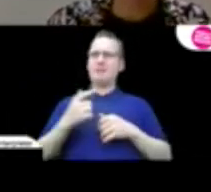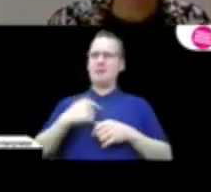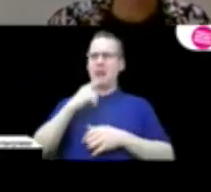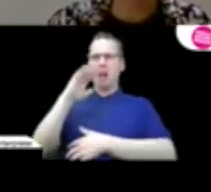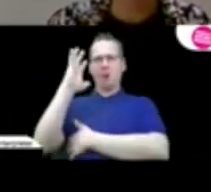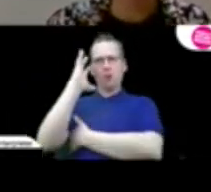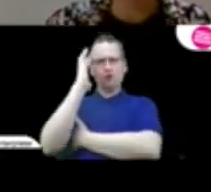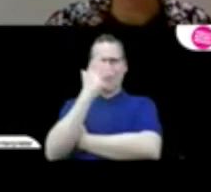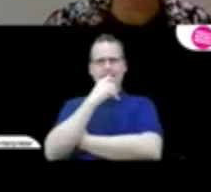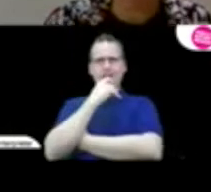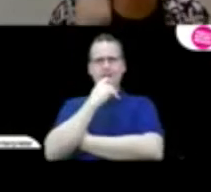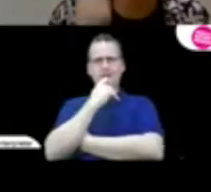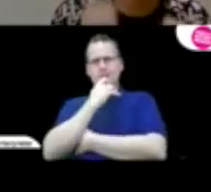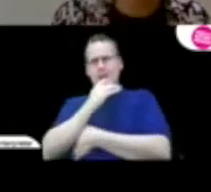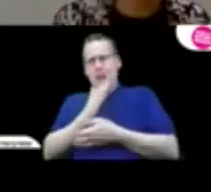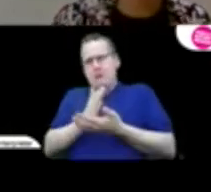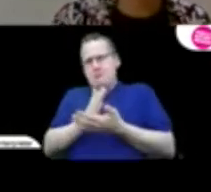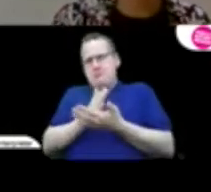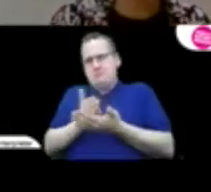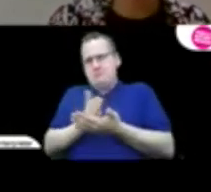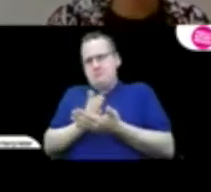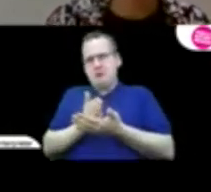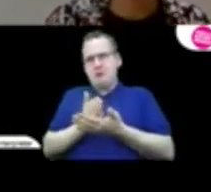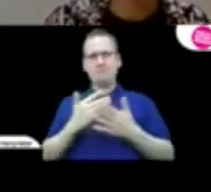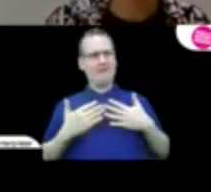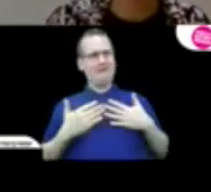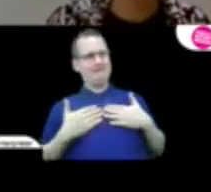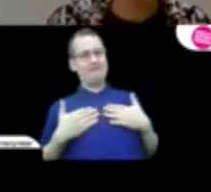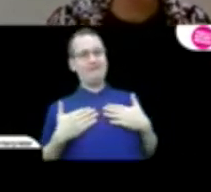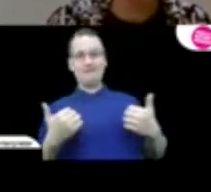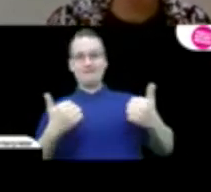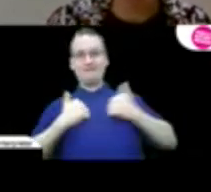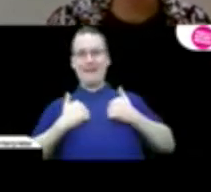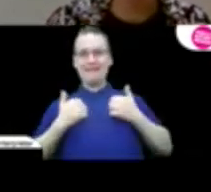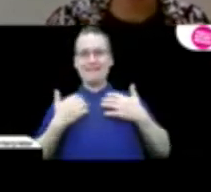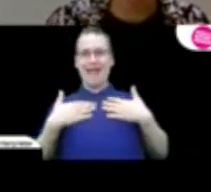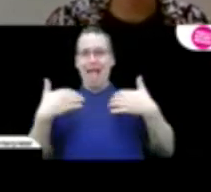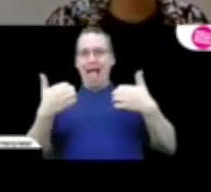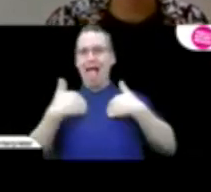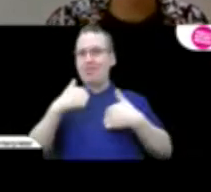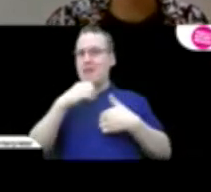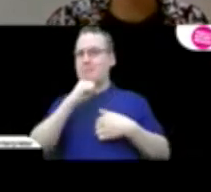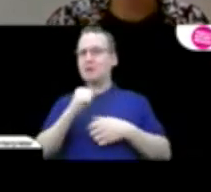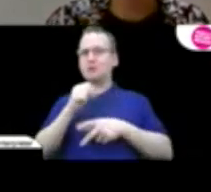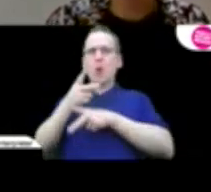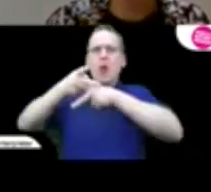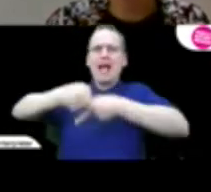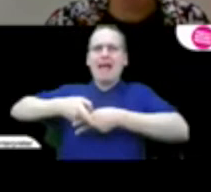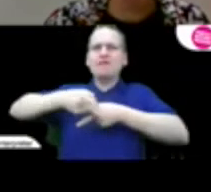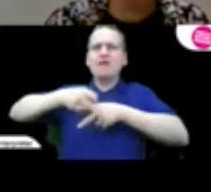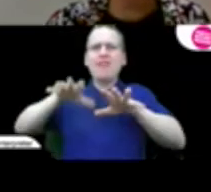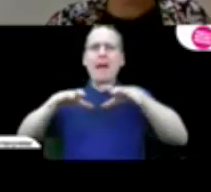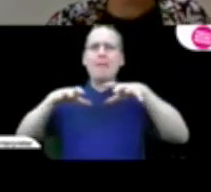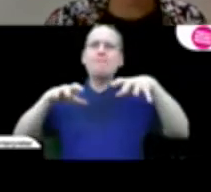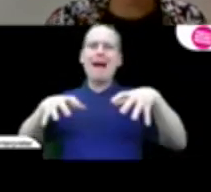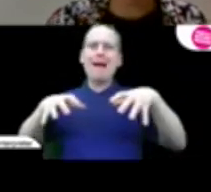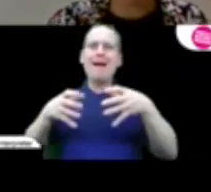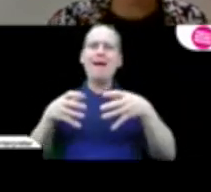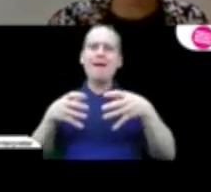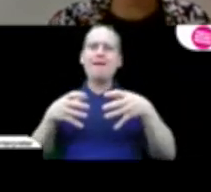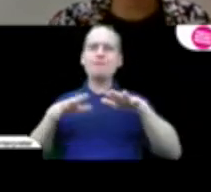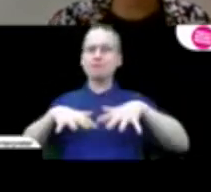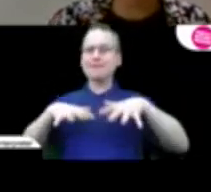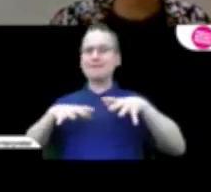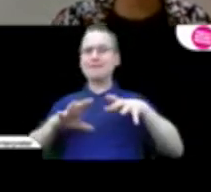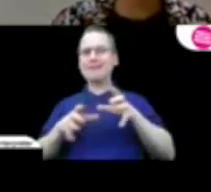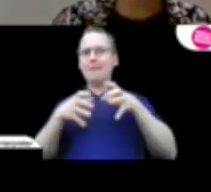having fit and healthy men to defend and maintain the empire. And this influenced